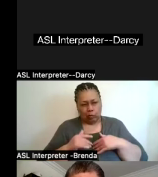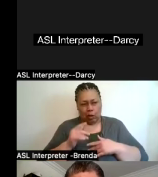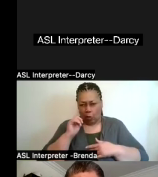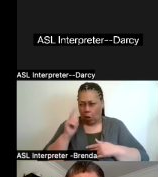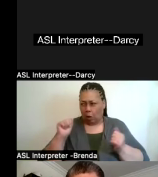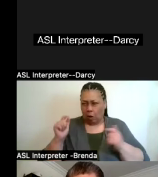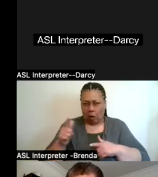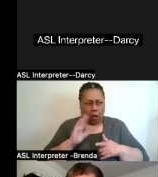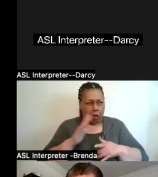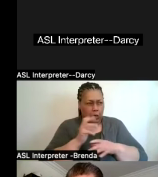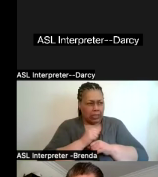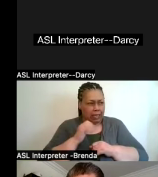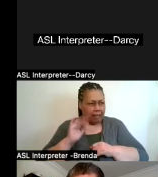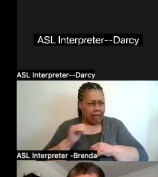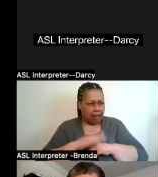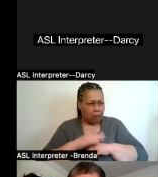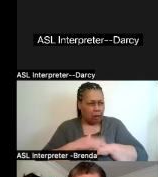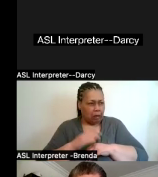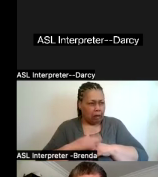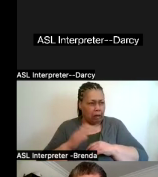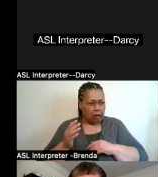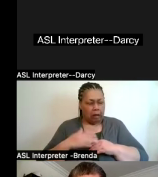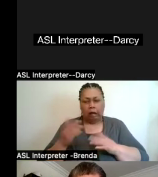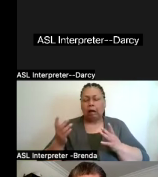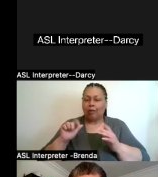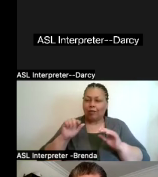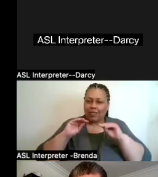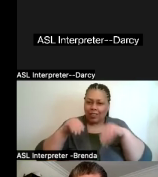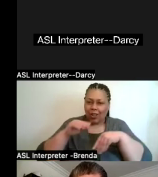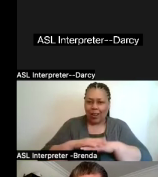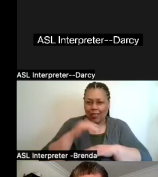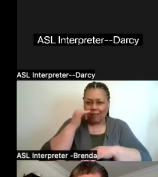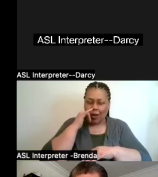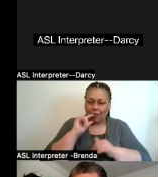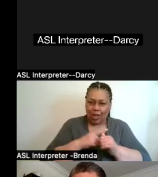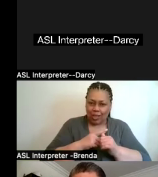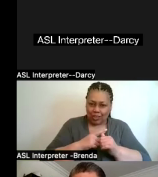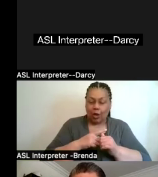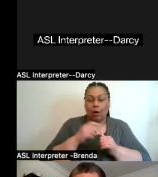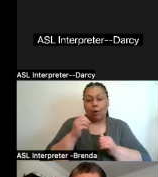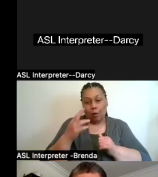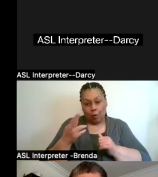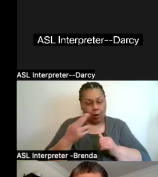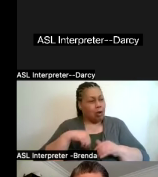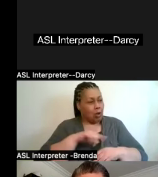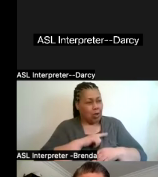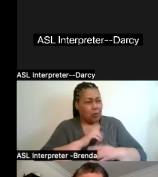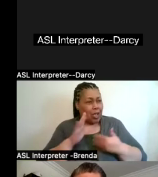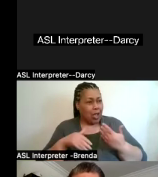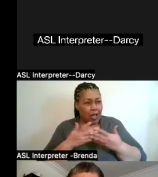going to get it, and of course they needed to have it installed it on their phone first, or we all had it and